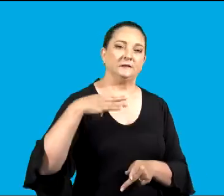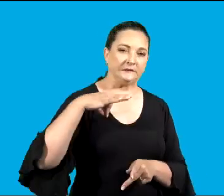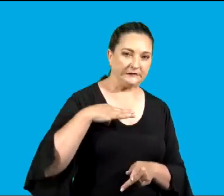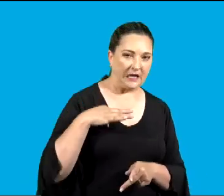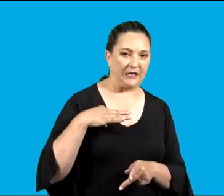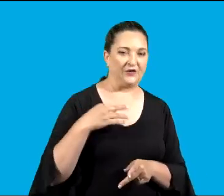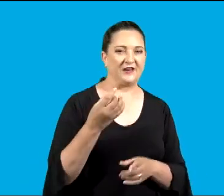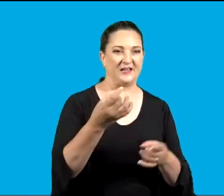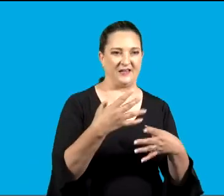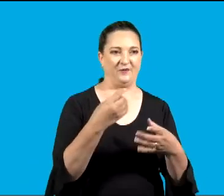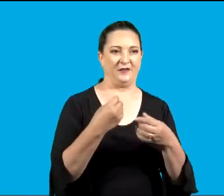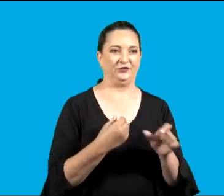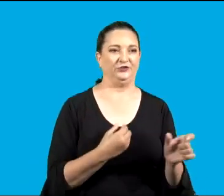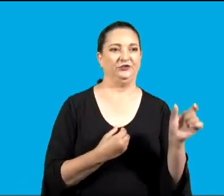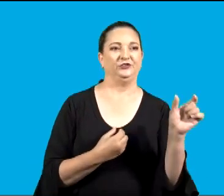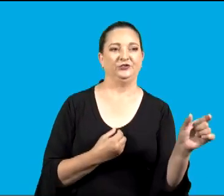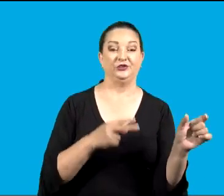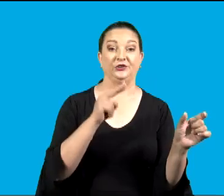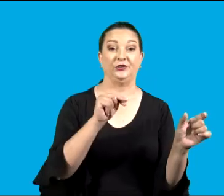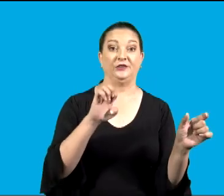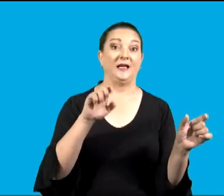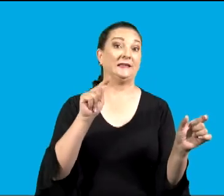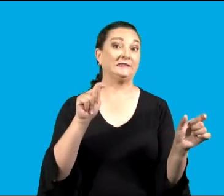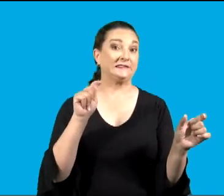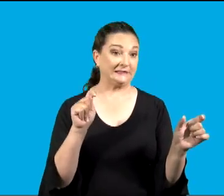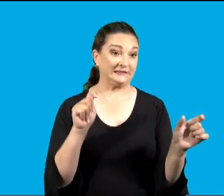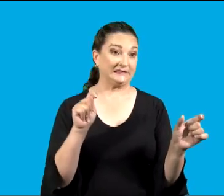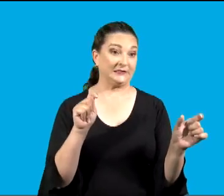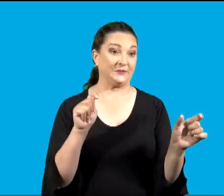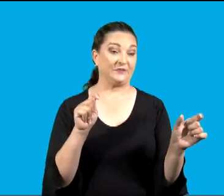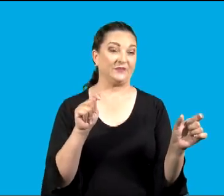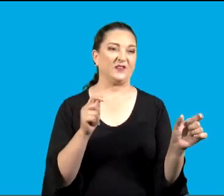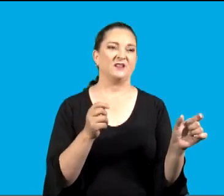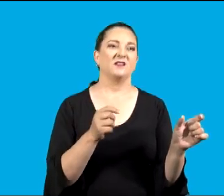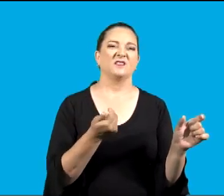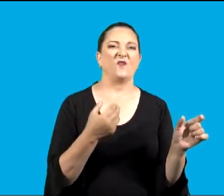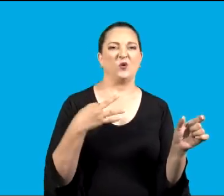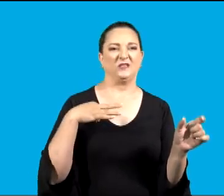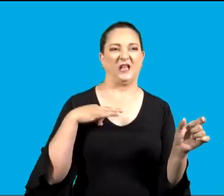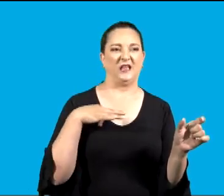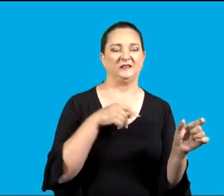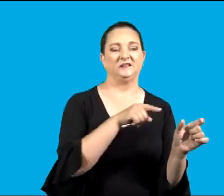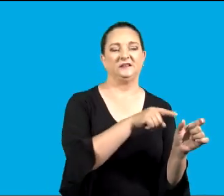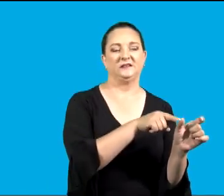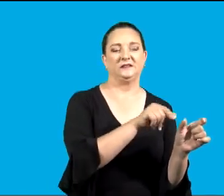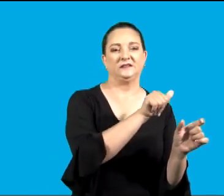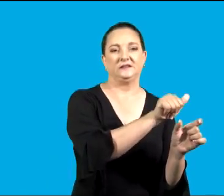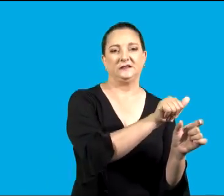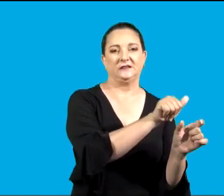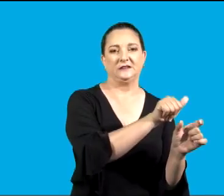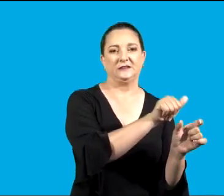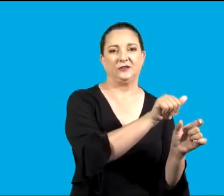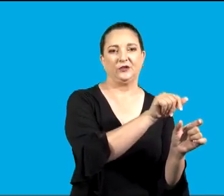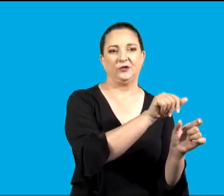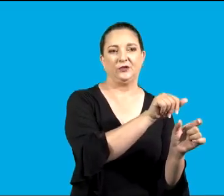wages records. Net wage paid to workers. So this is your net wages. And here you are